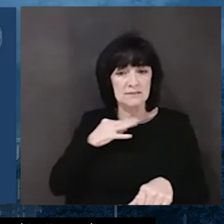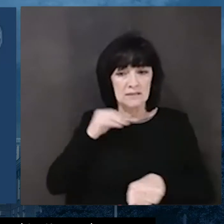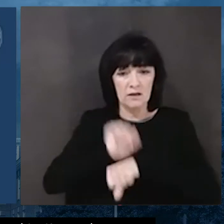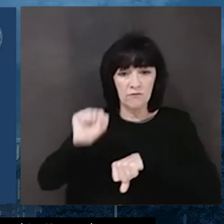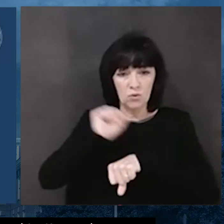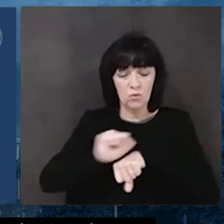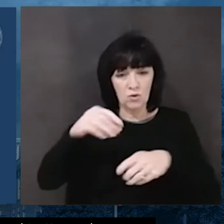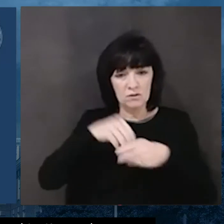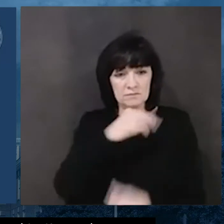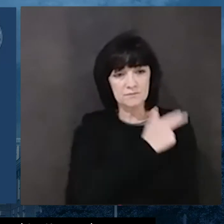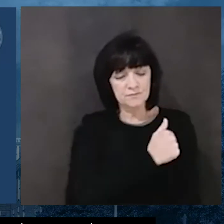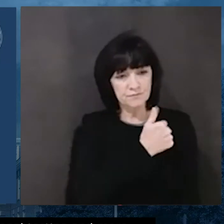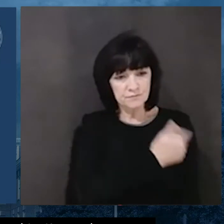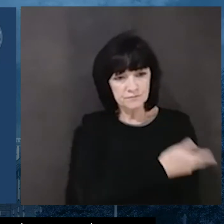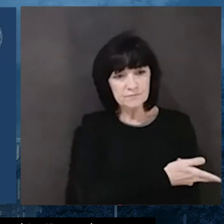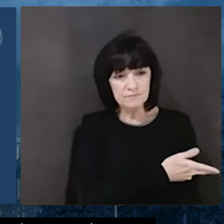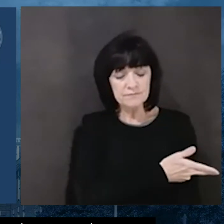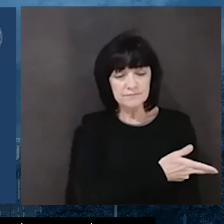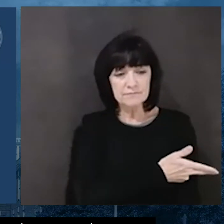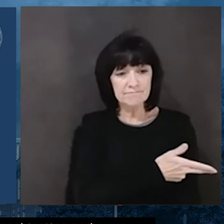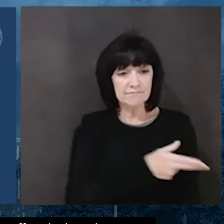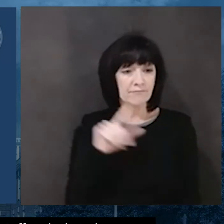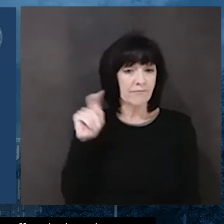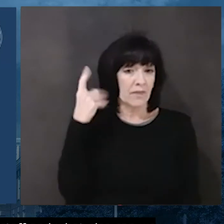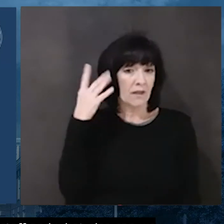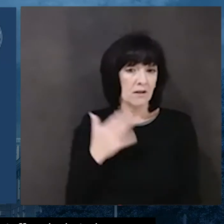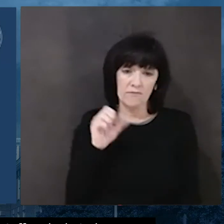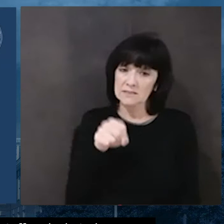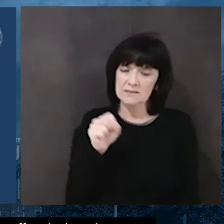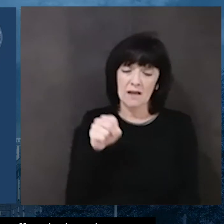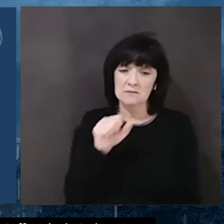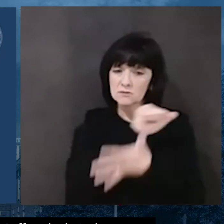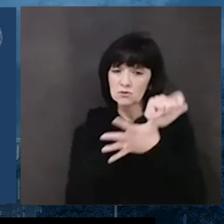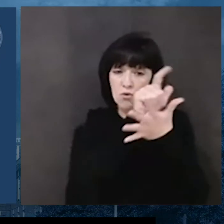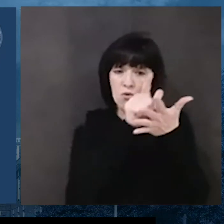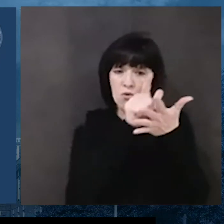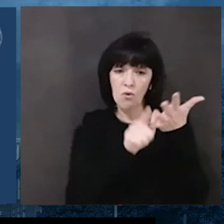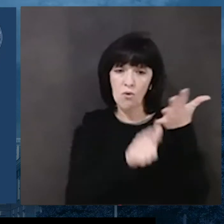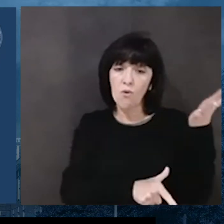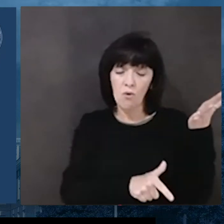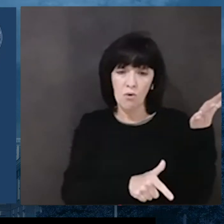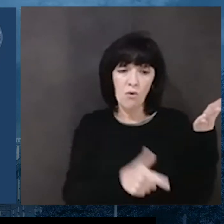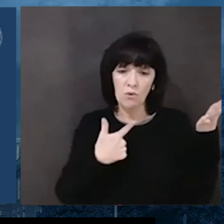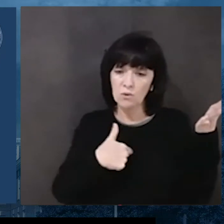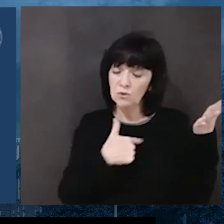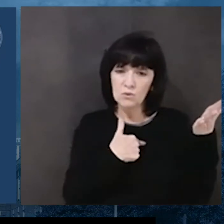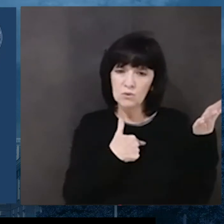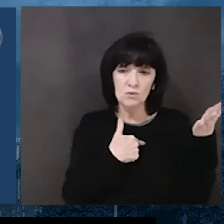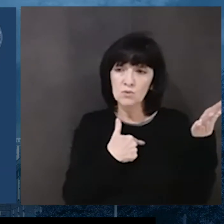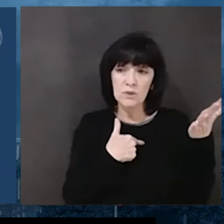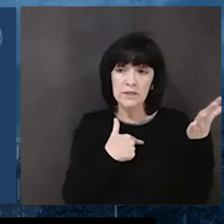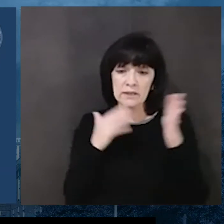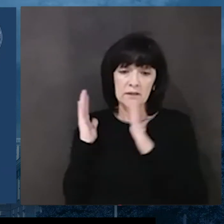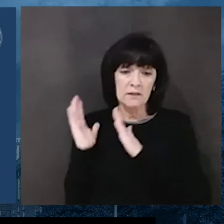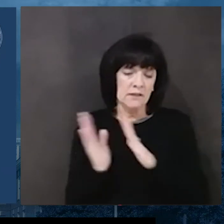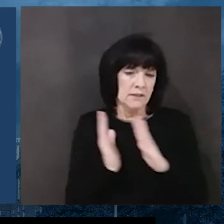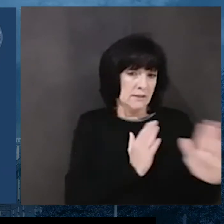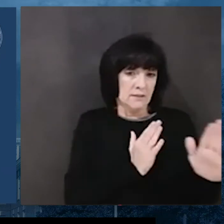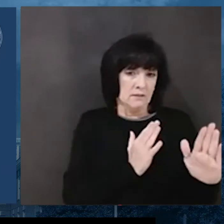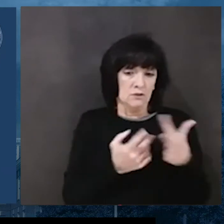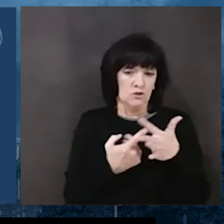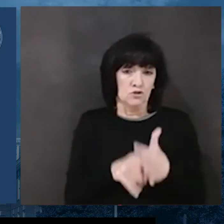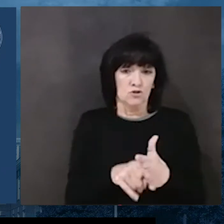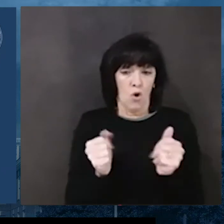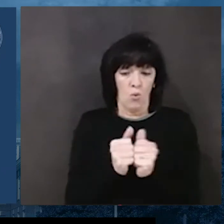out? Yeah, so all of the above are happening. First of all, it starts with anticipation and